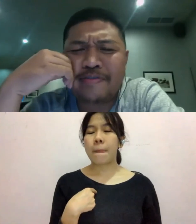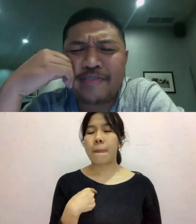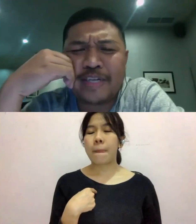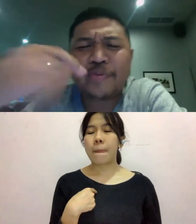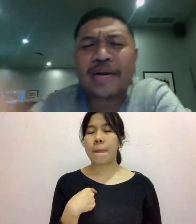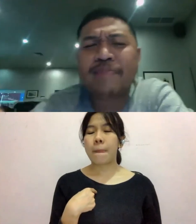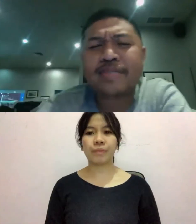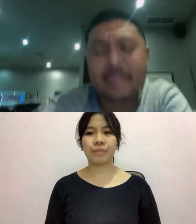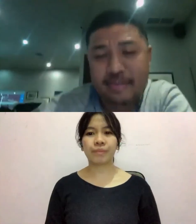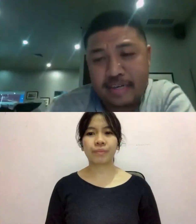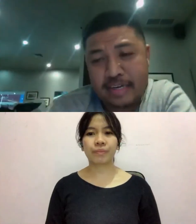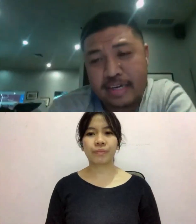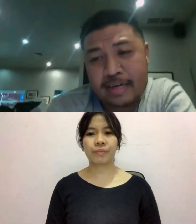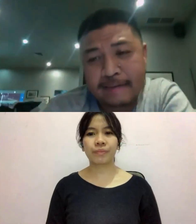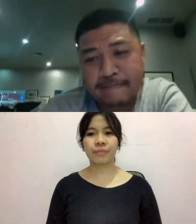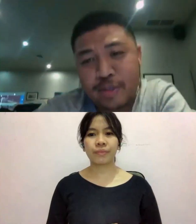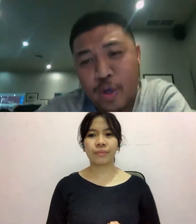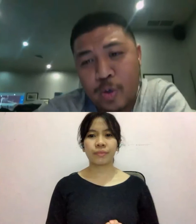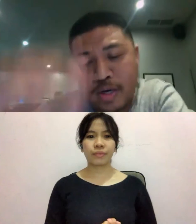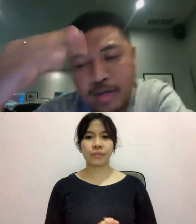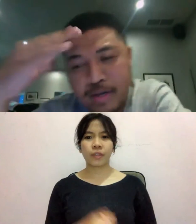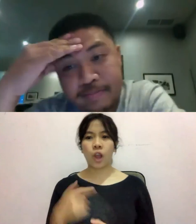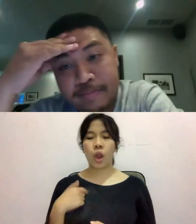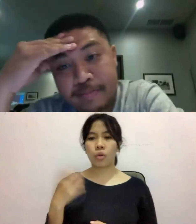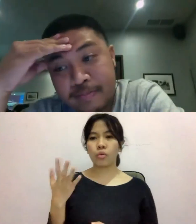55 kilograms.